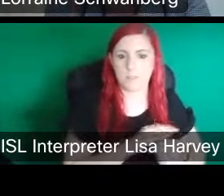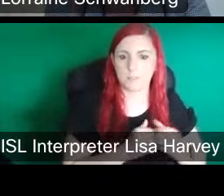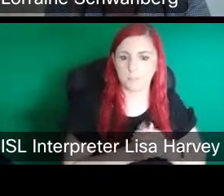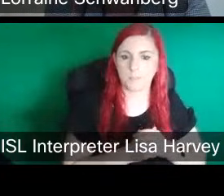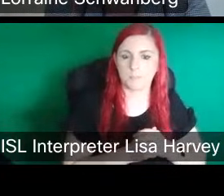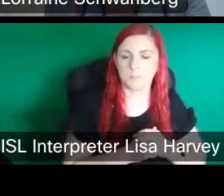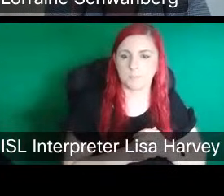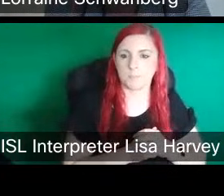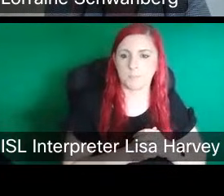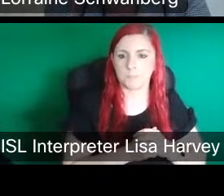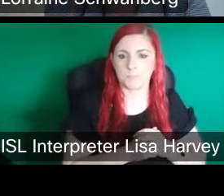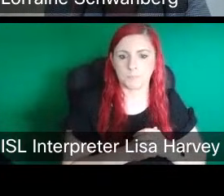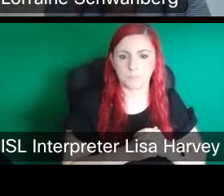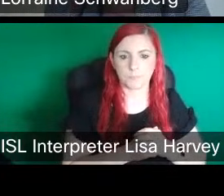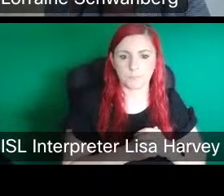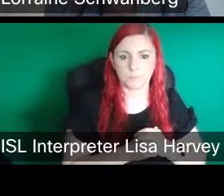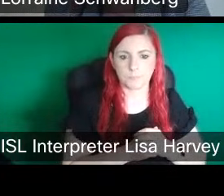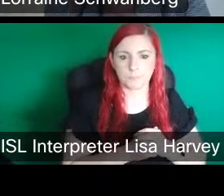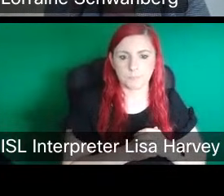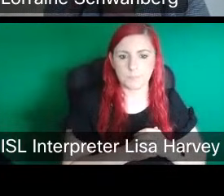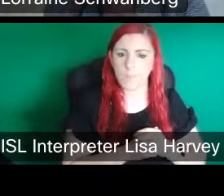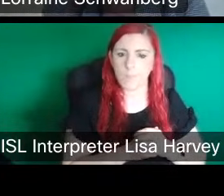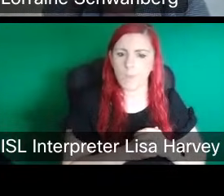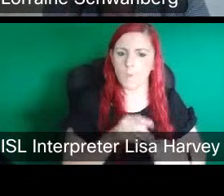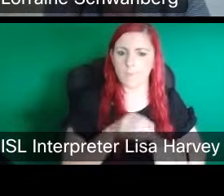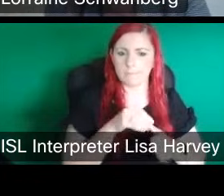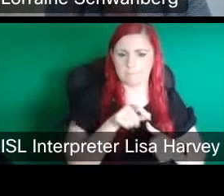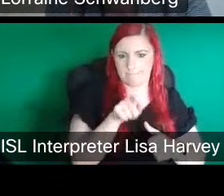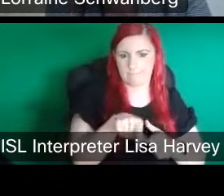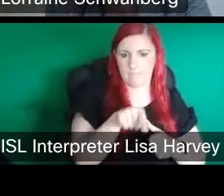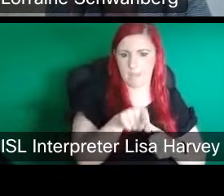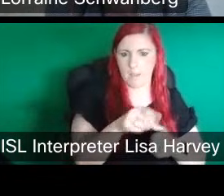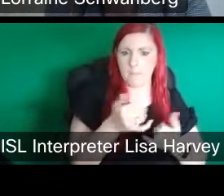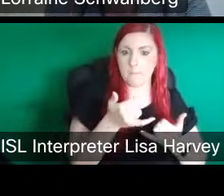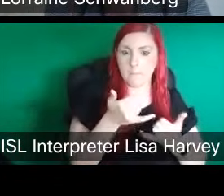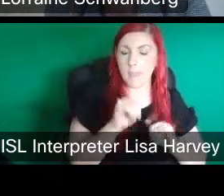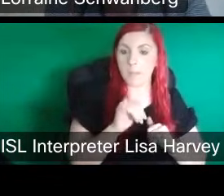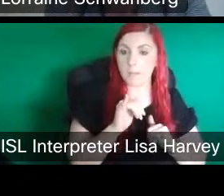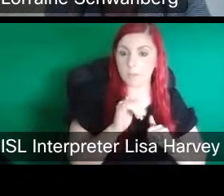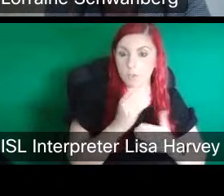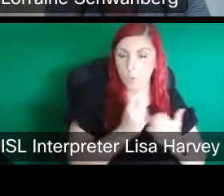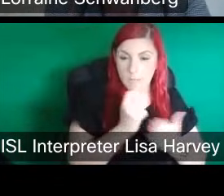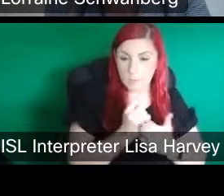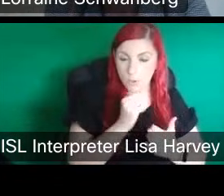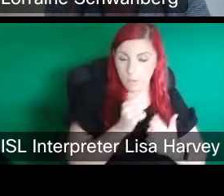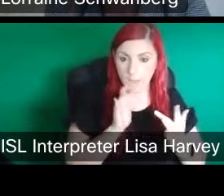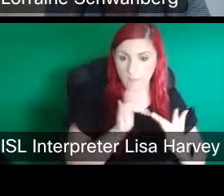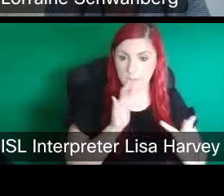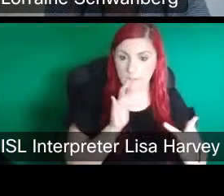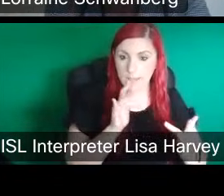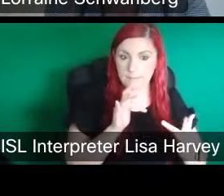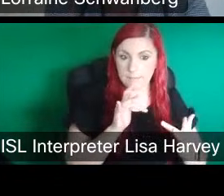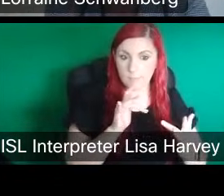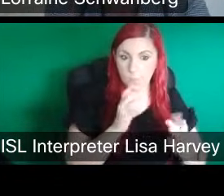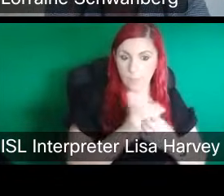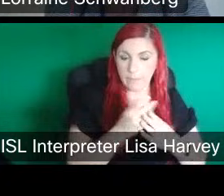a particular person. We just don't have maybe contact details for next of kin. Certainly I've had that experience previously in trying